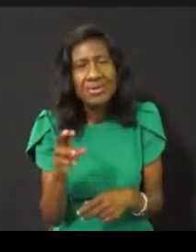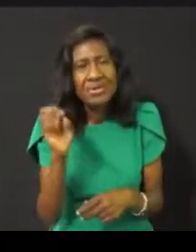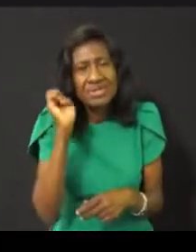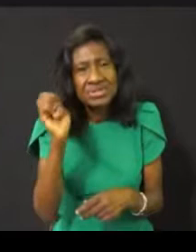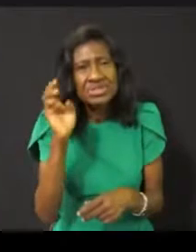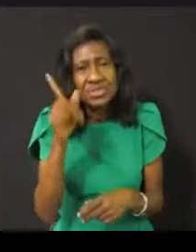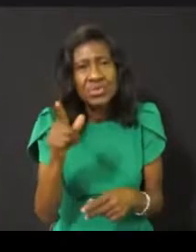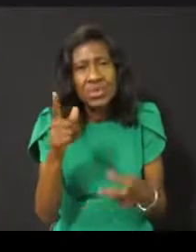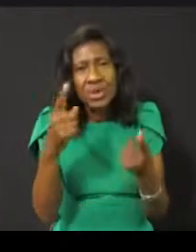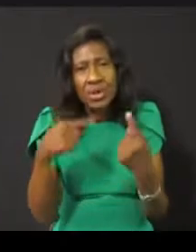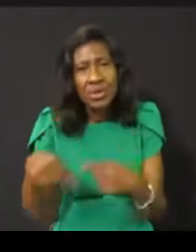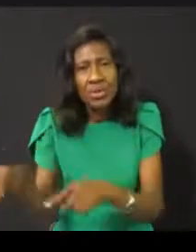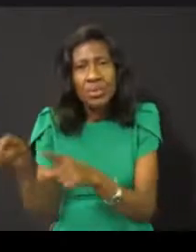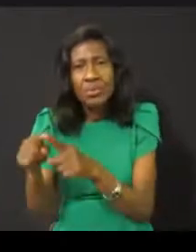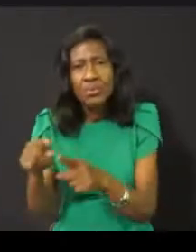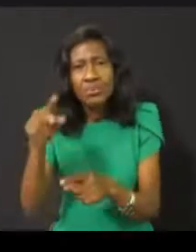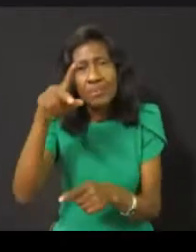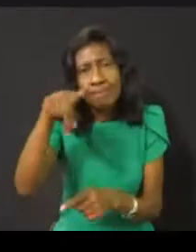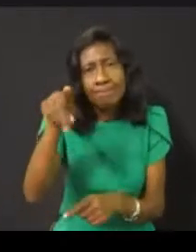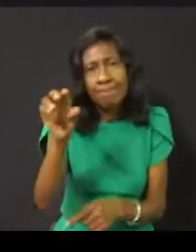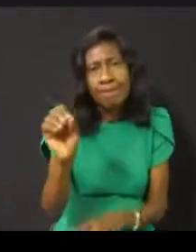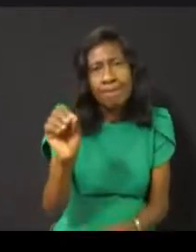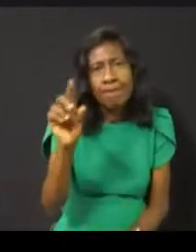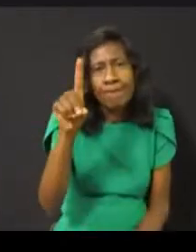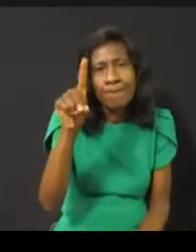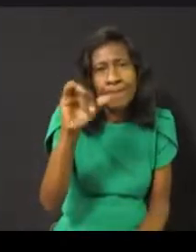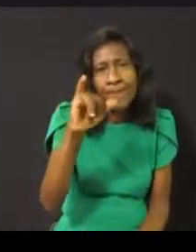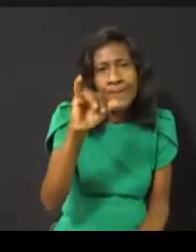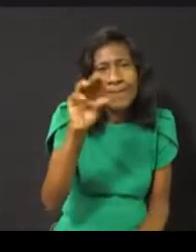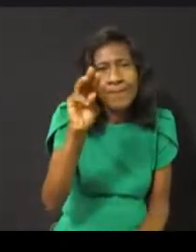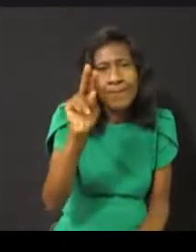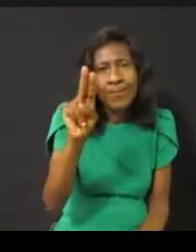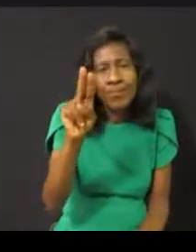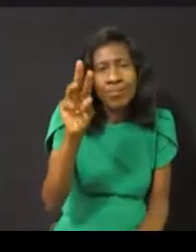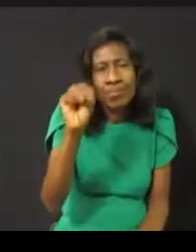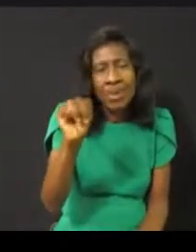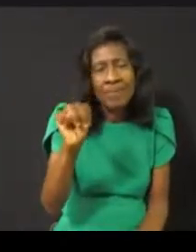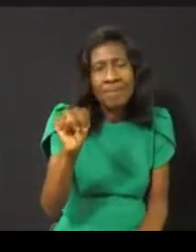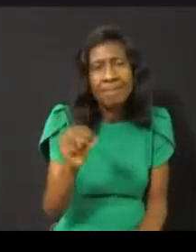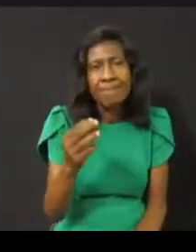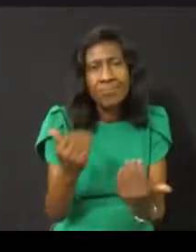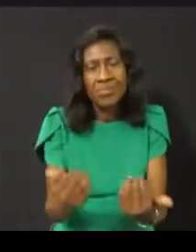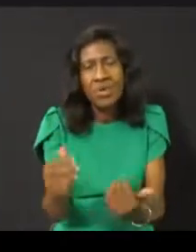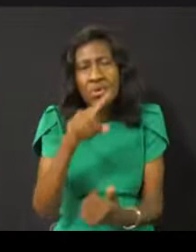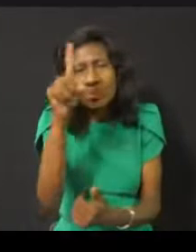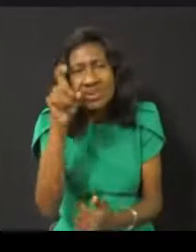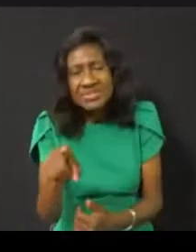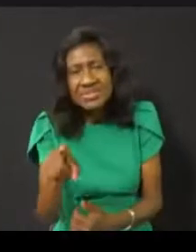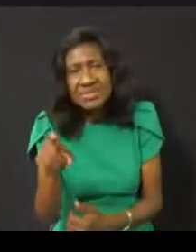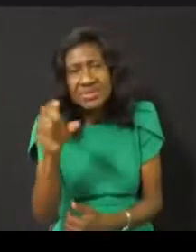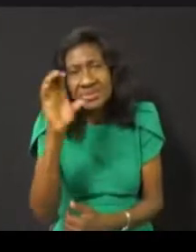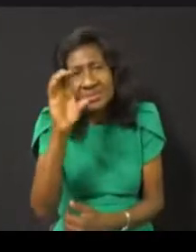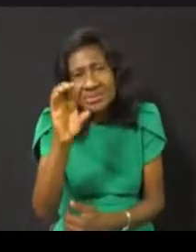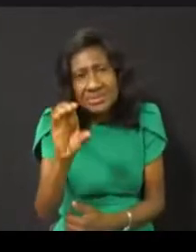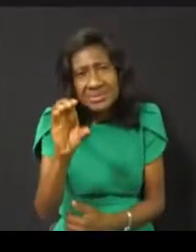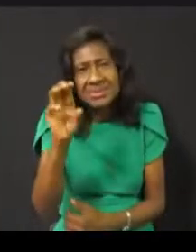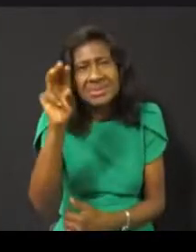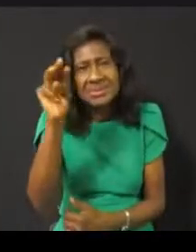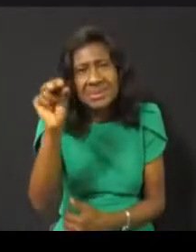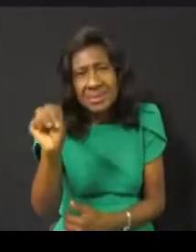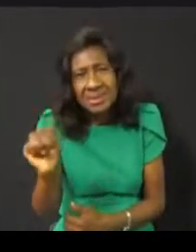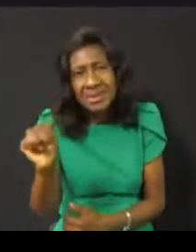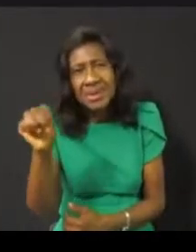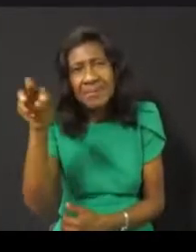actual the main podium here. So are you ready, Cayman Mall Road, or should we go with Ms. April